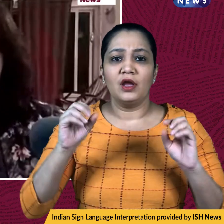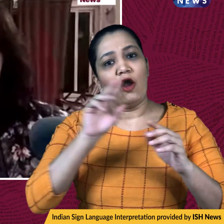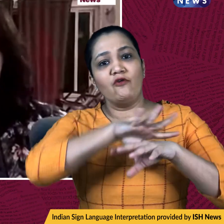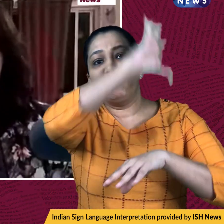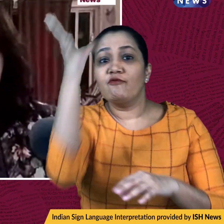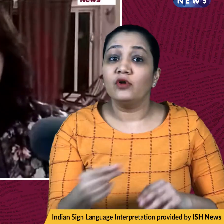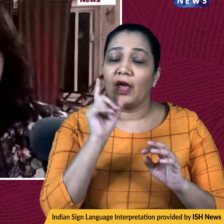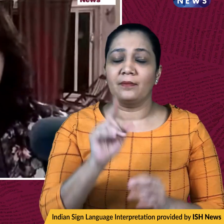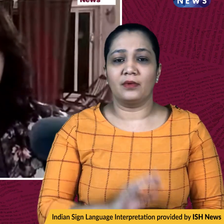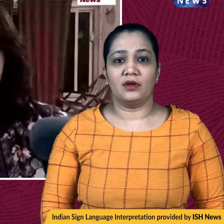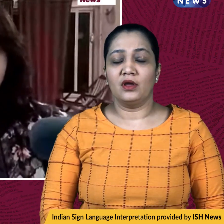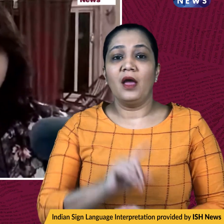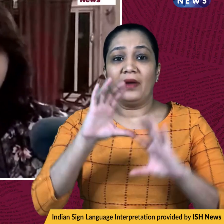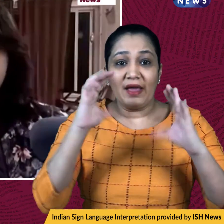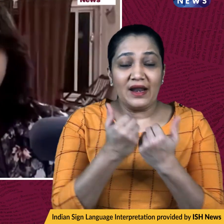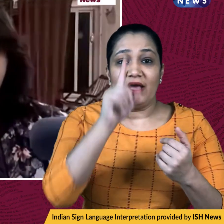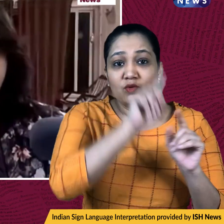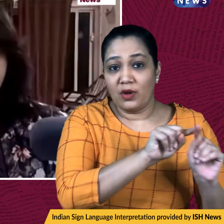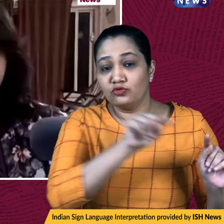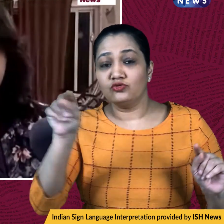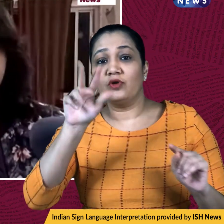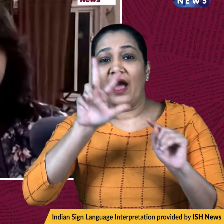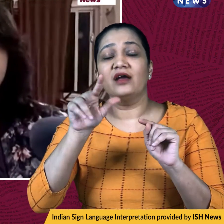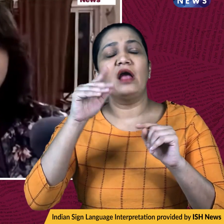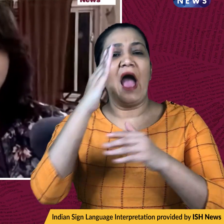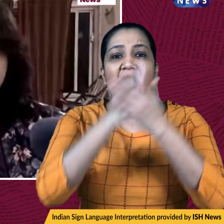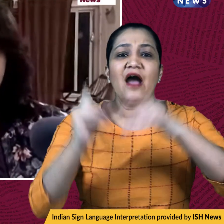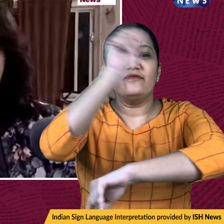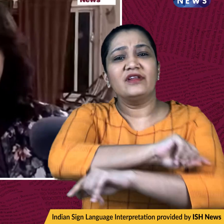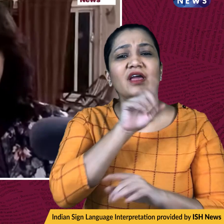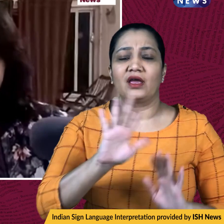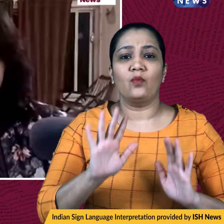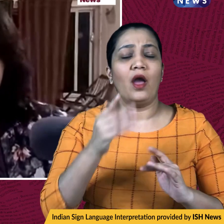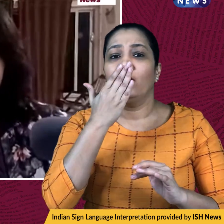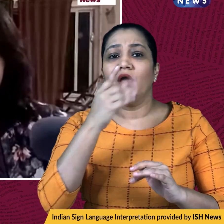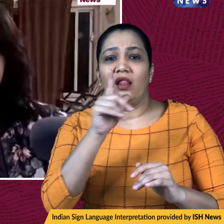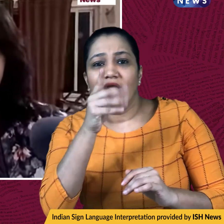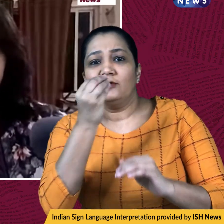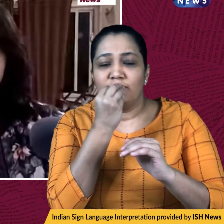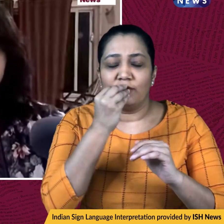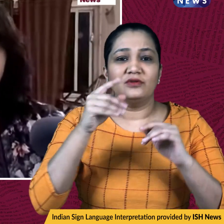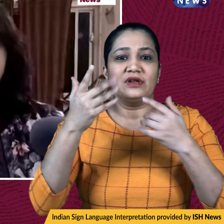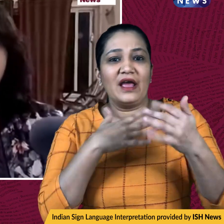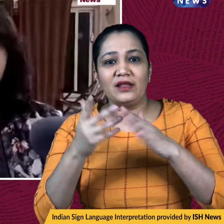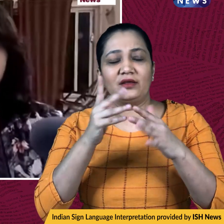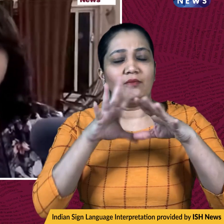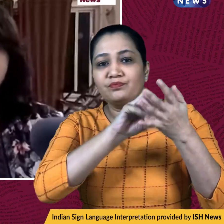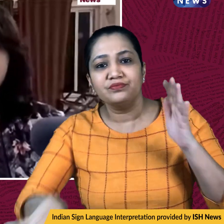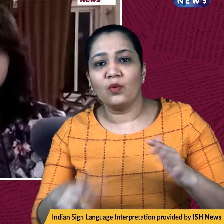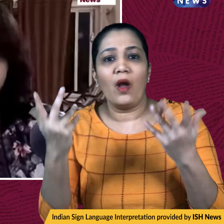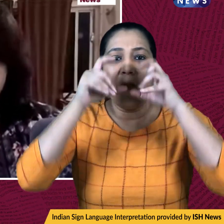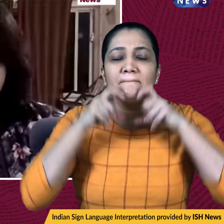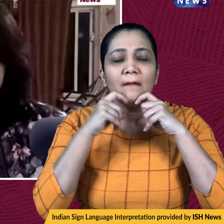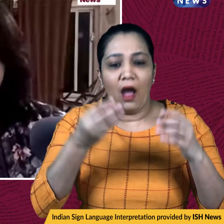time, while schools for classes 1 to 8 will be half day, so that lunchtime gets excluded and students won't have to take off their